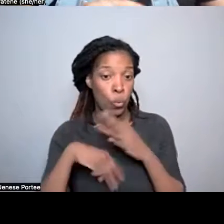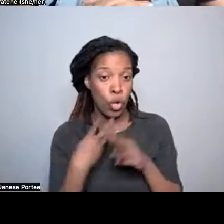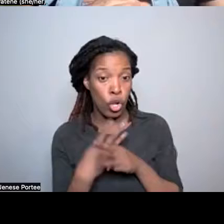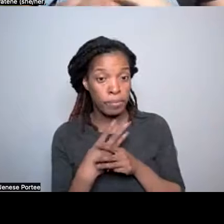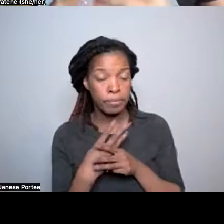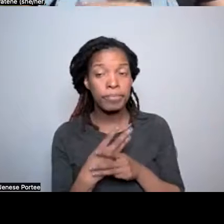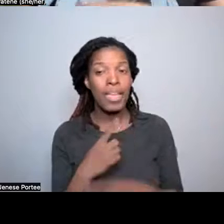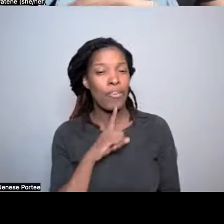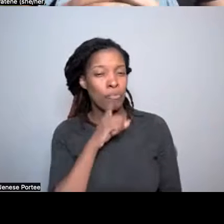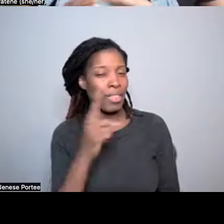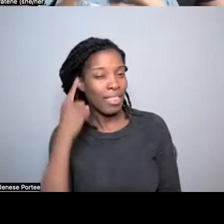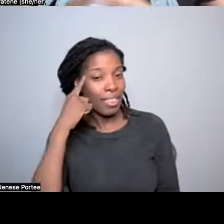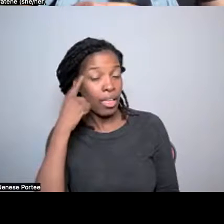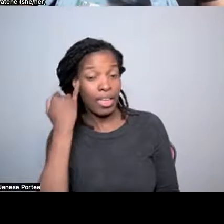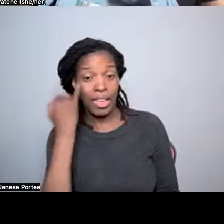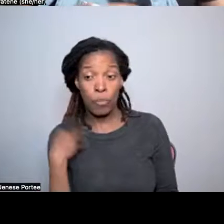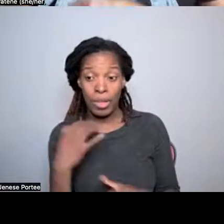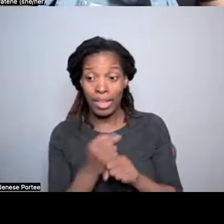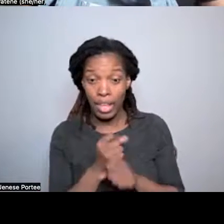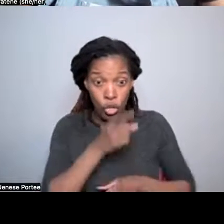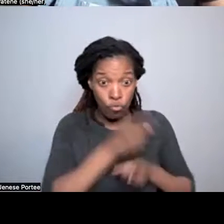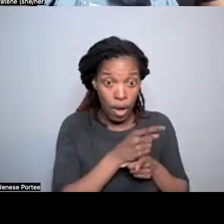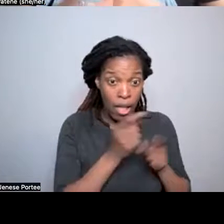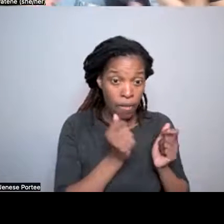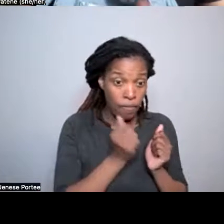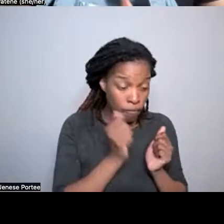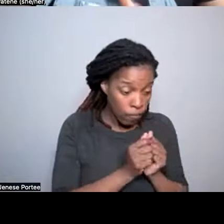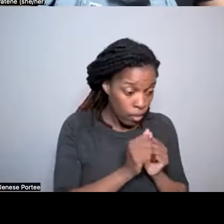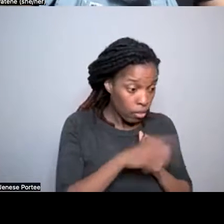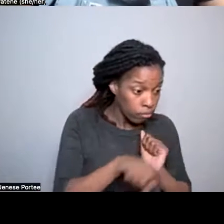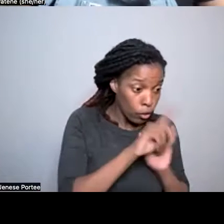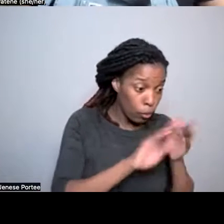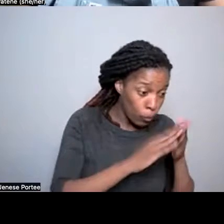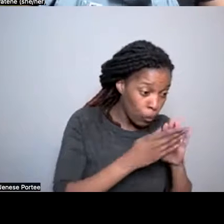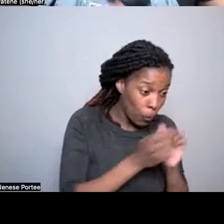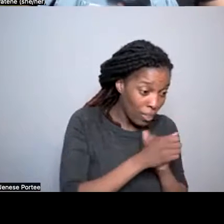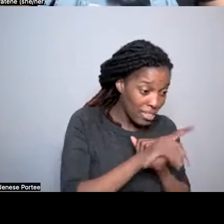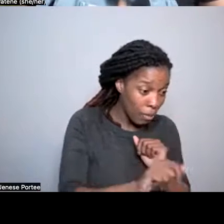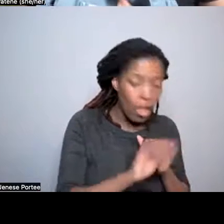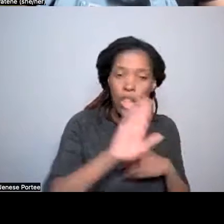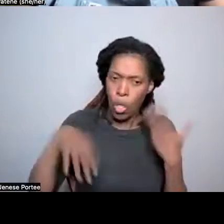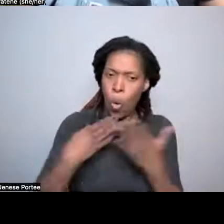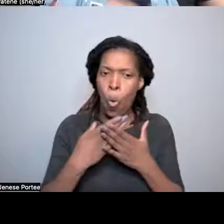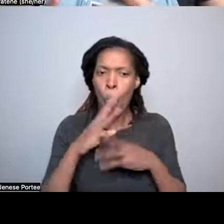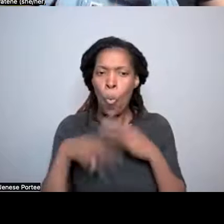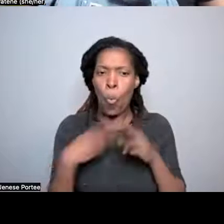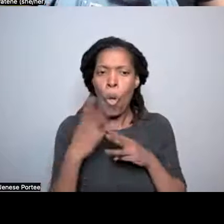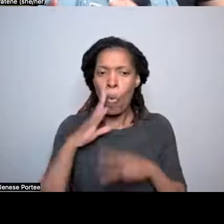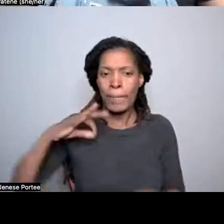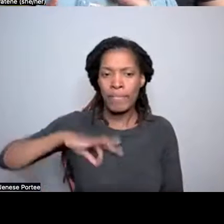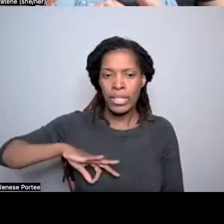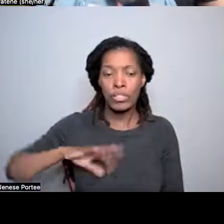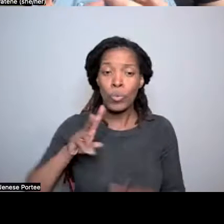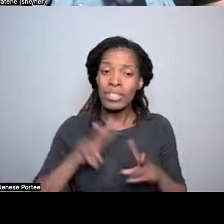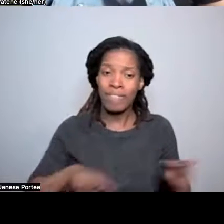really think that when we get it right for the disability community, the whole world benefits. So there is so much value in investing